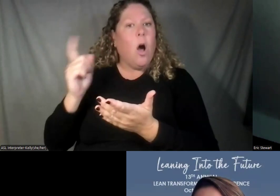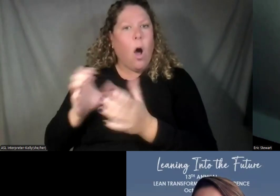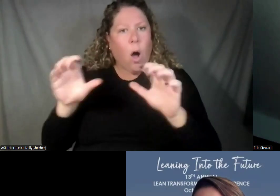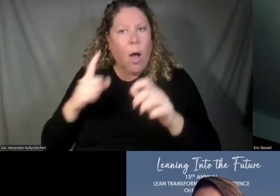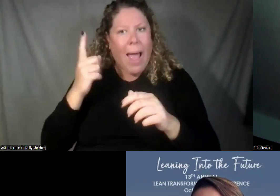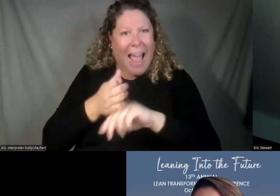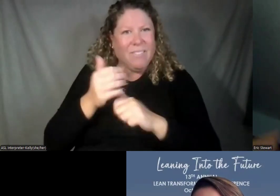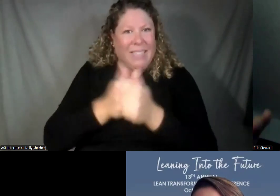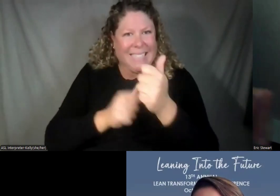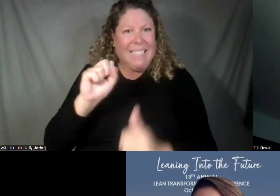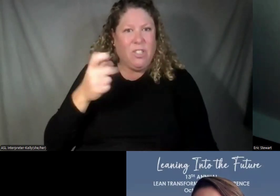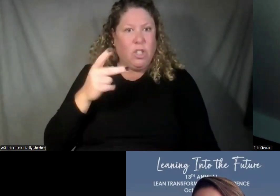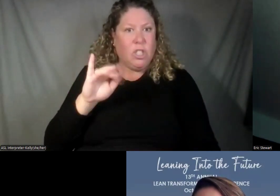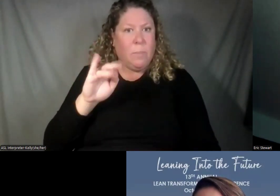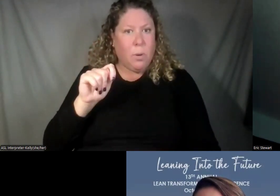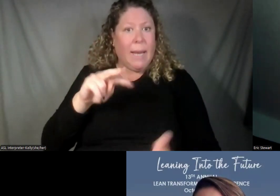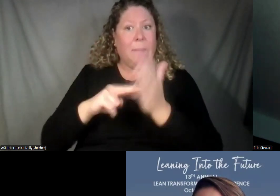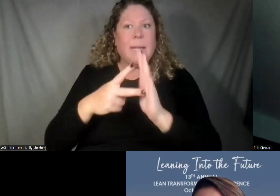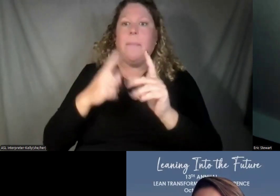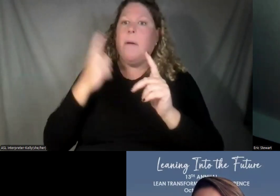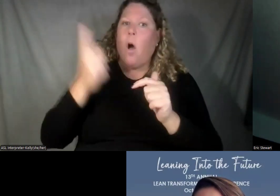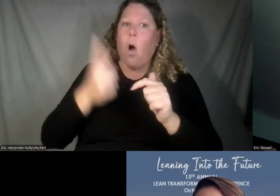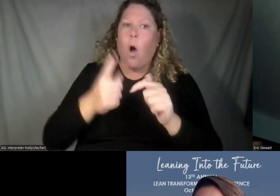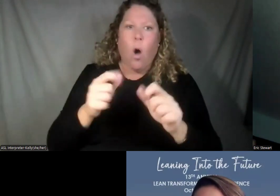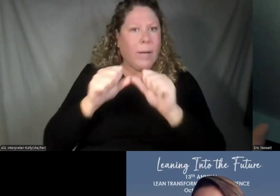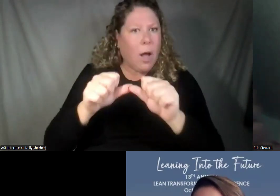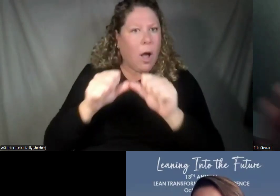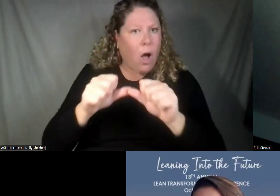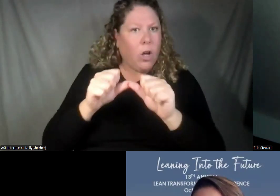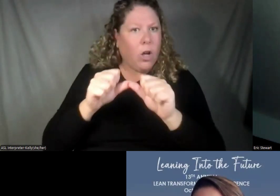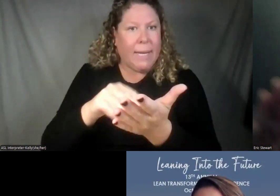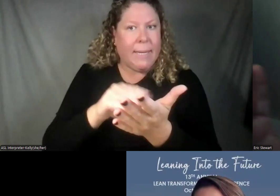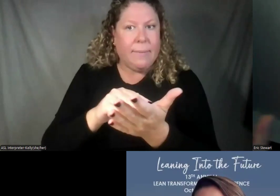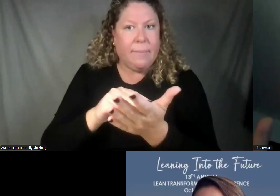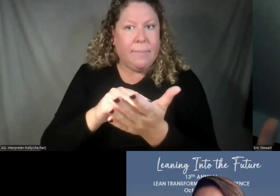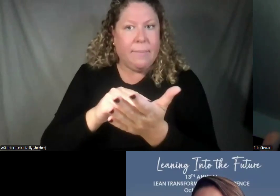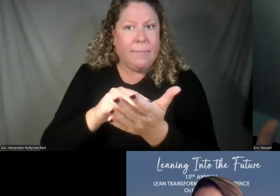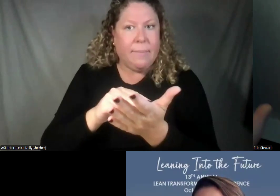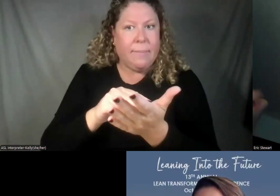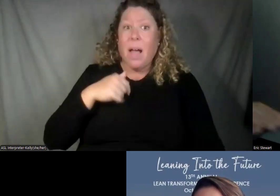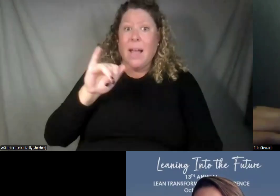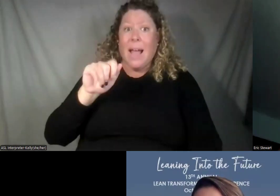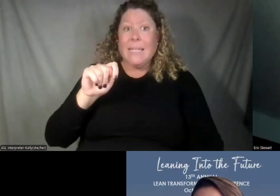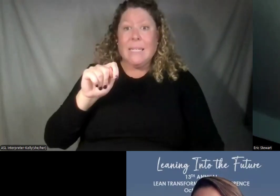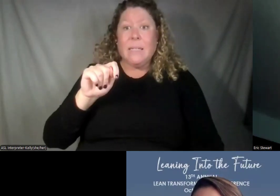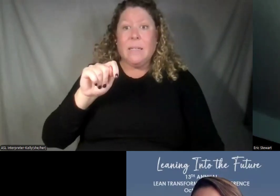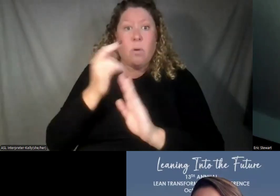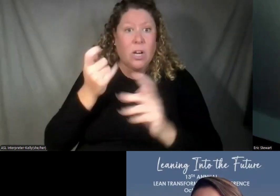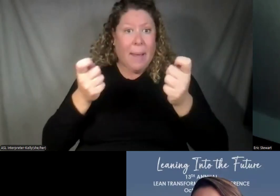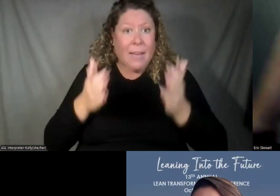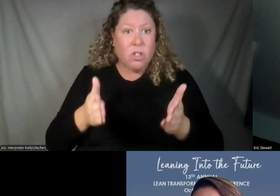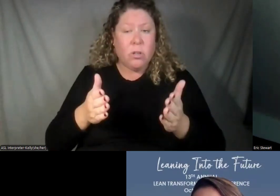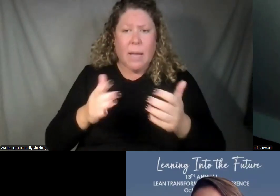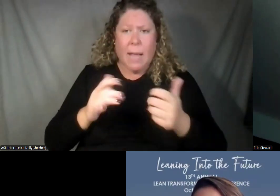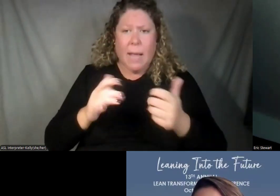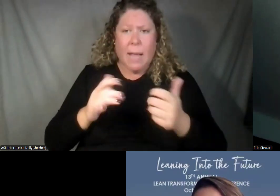flow of learning. So as an IT project manager, I would focus on how do I get myself to learn and how do I